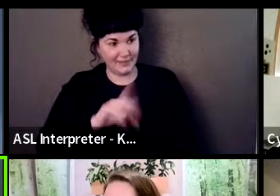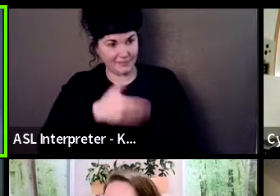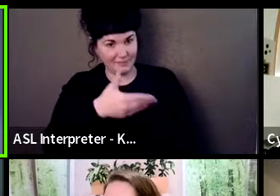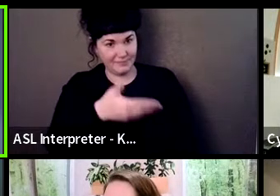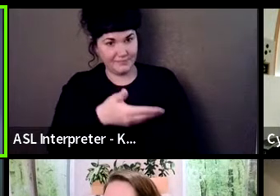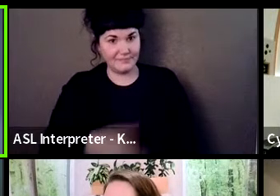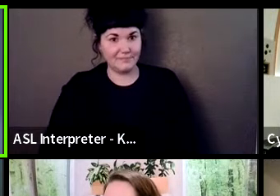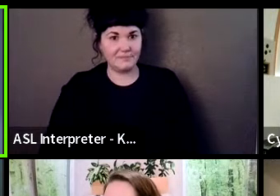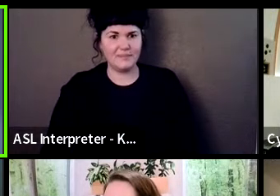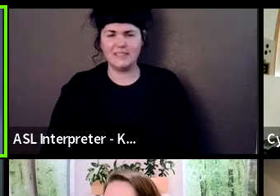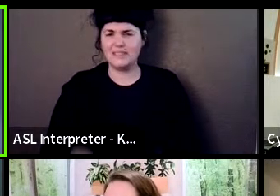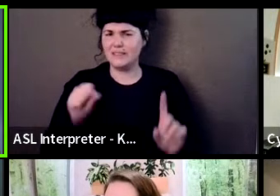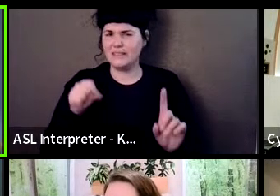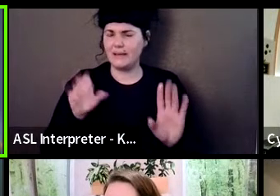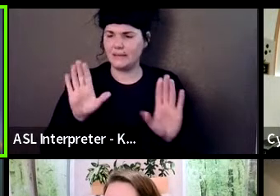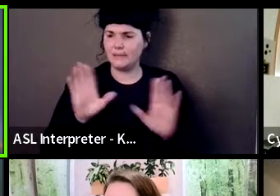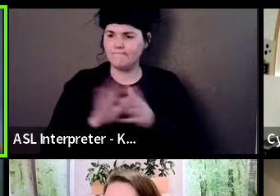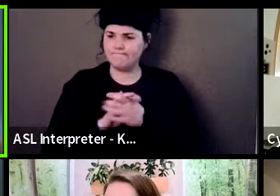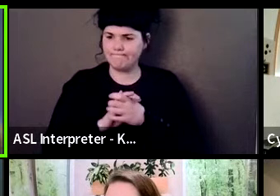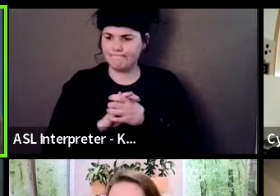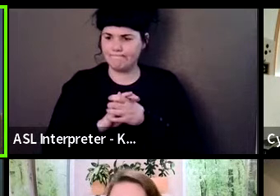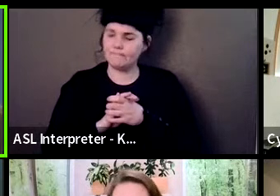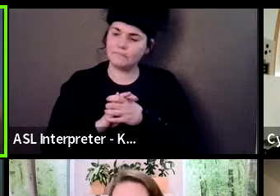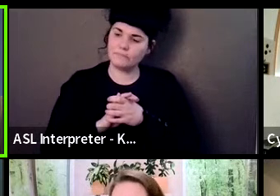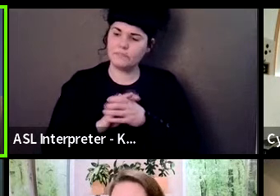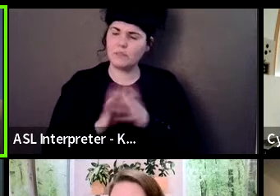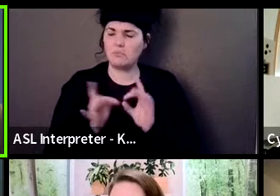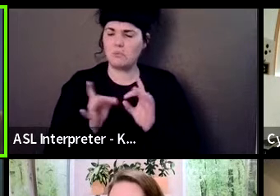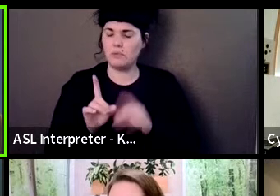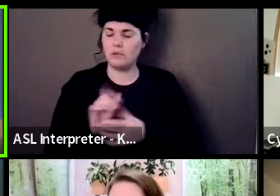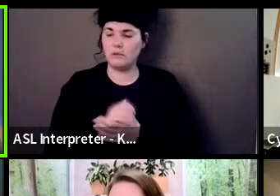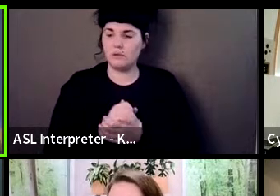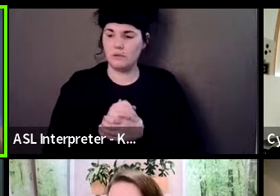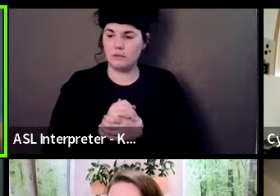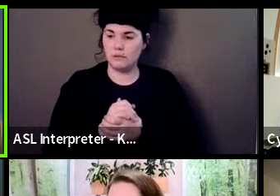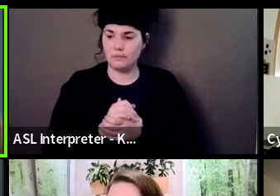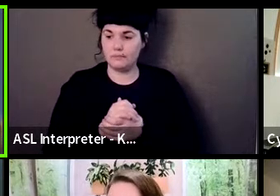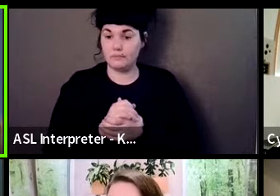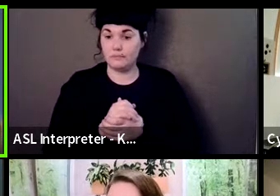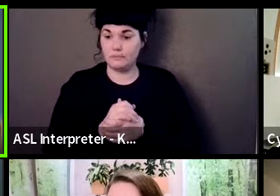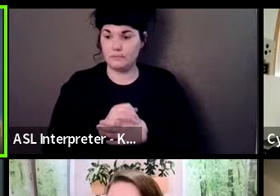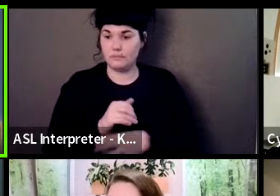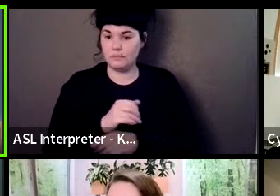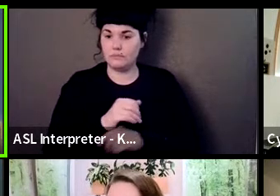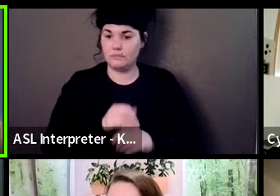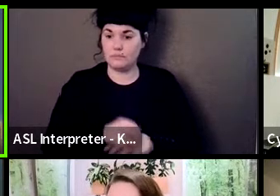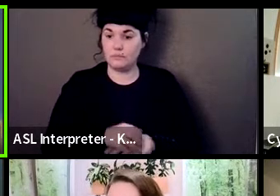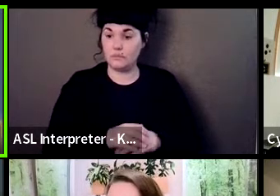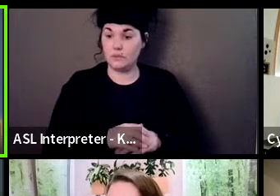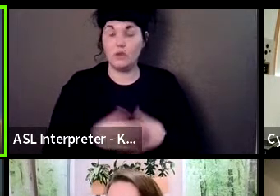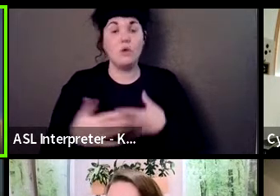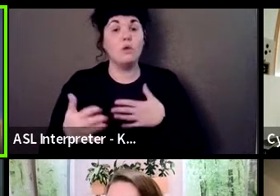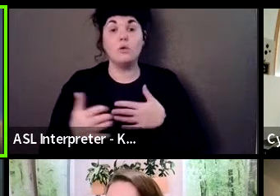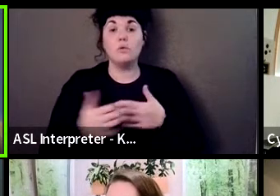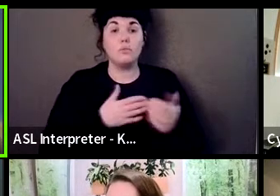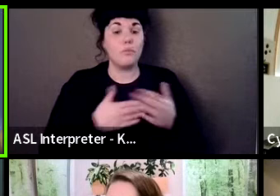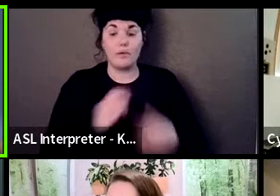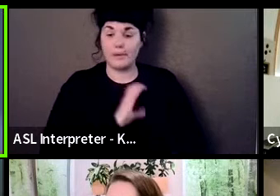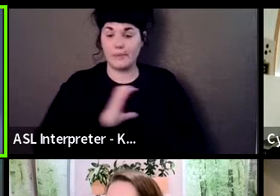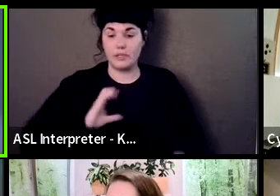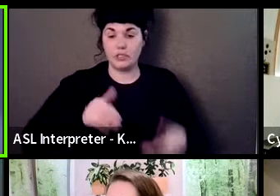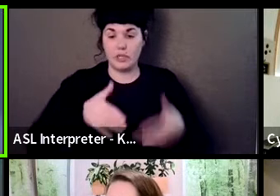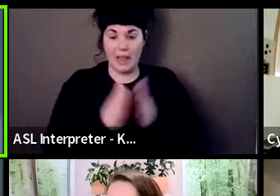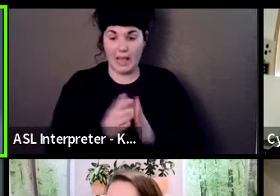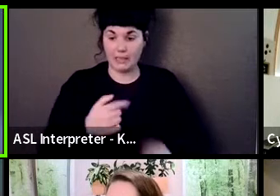Yeah, let me comment on that. I mean, I'd be happy to do whatever, you know, the commission asked me to do. But in